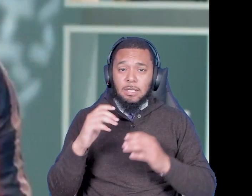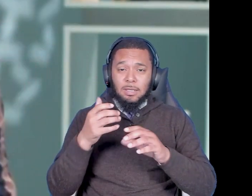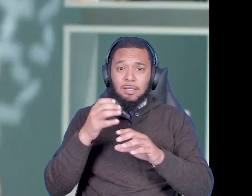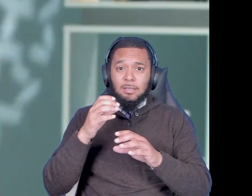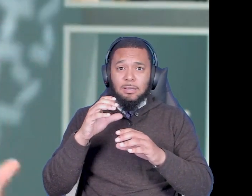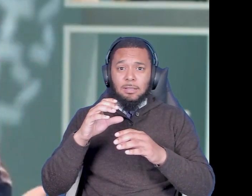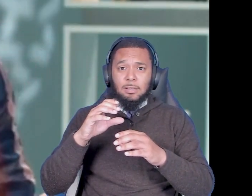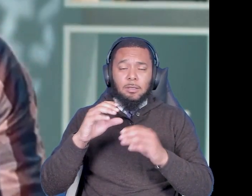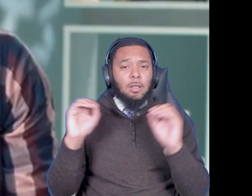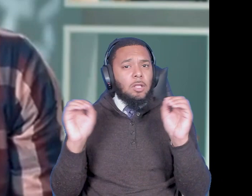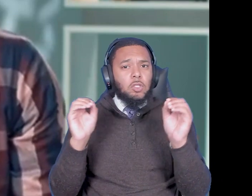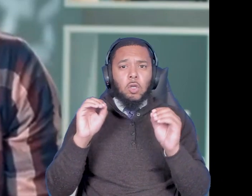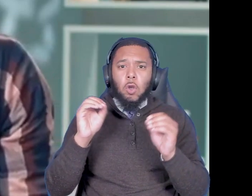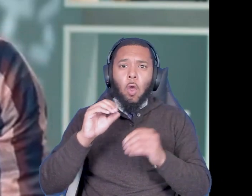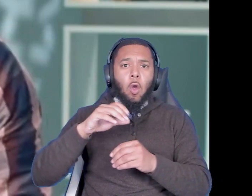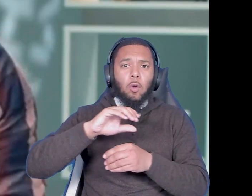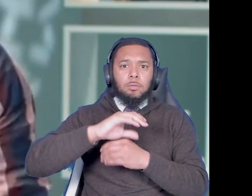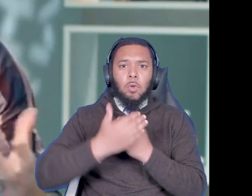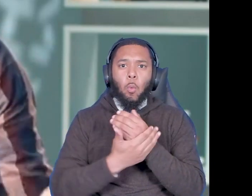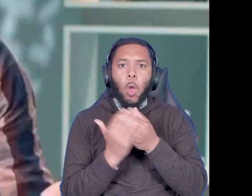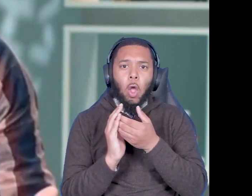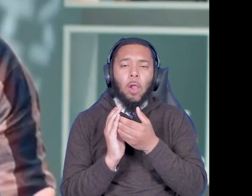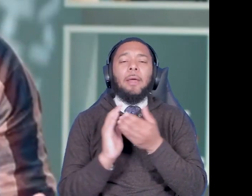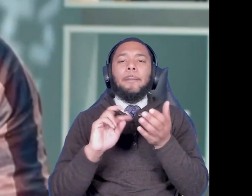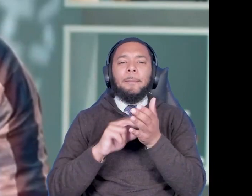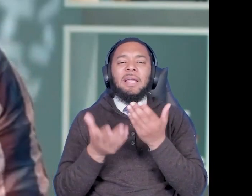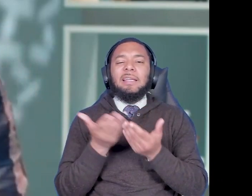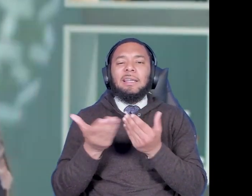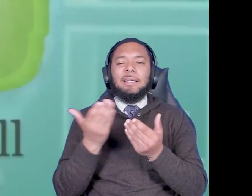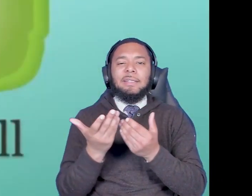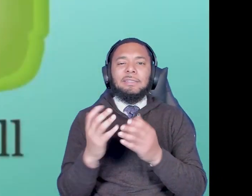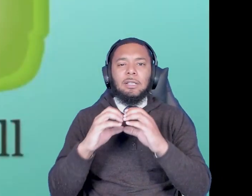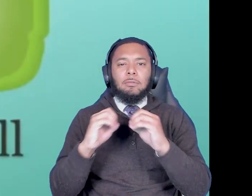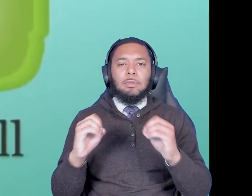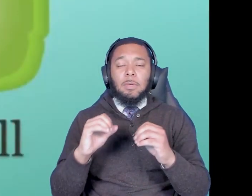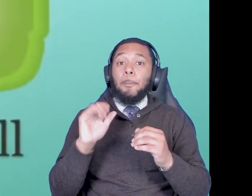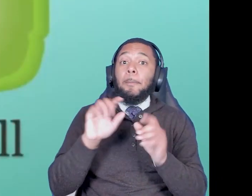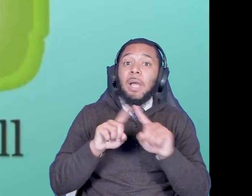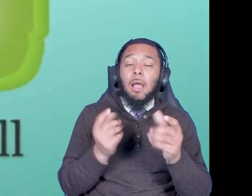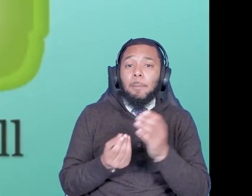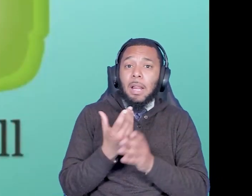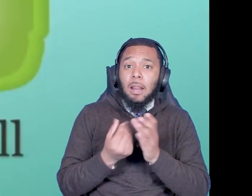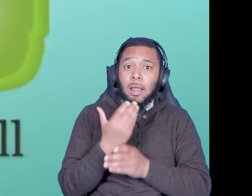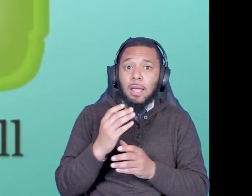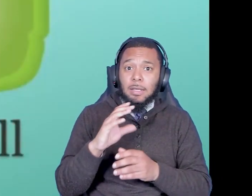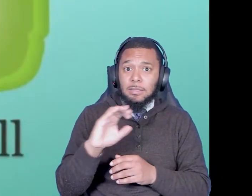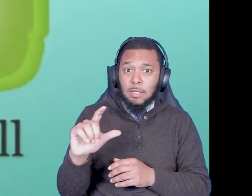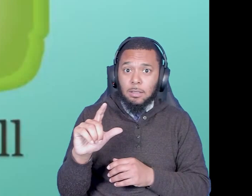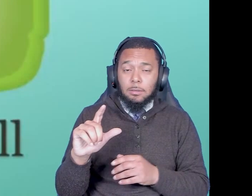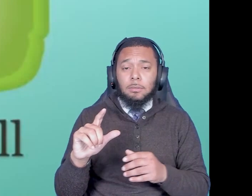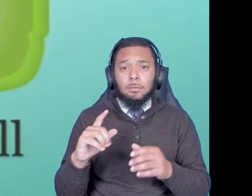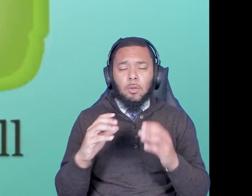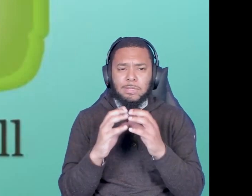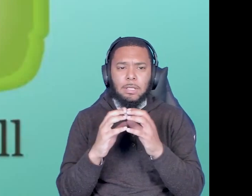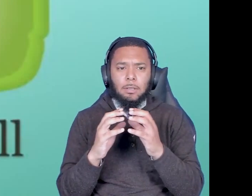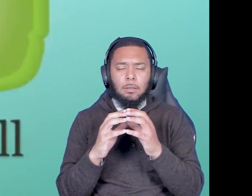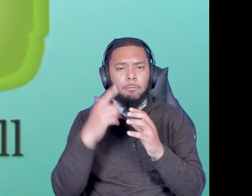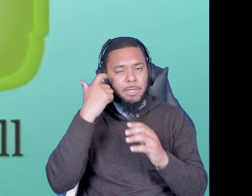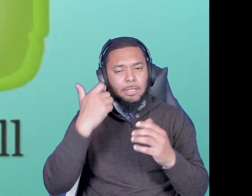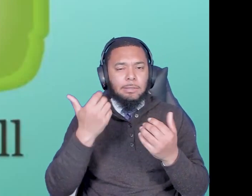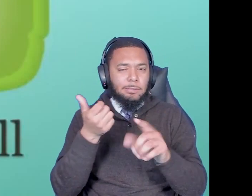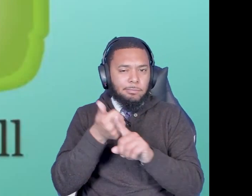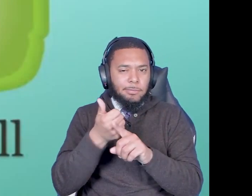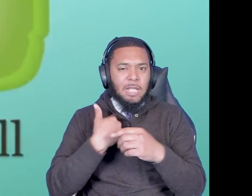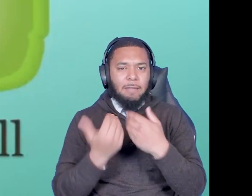have a cell wall, that's really easy to do. If it were a plant cell, if we're looking at a plant cell, because of the presence of a cell